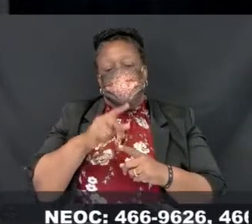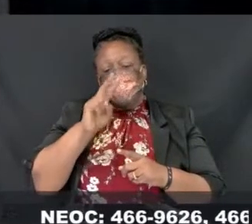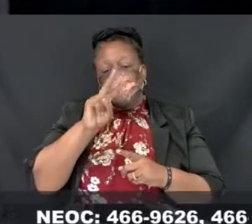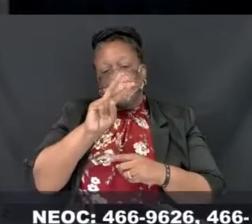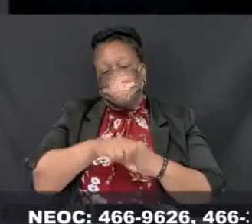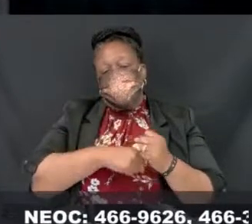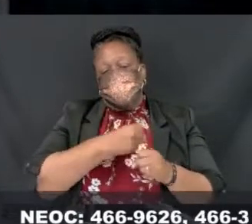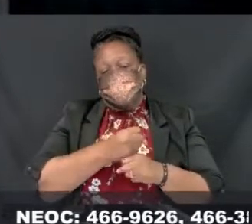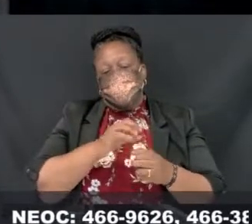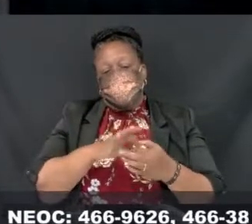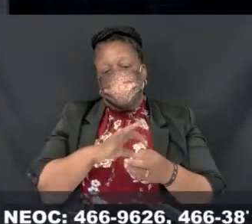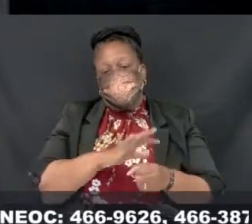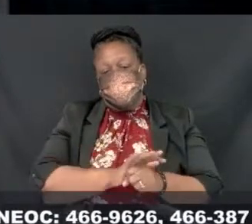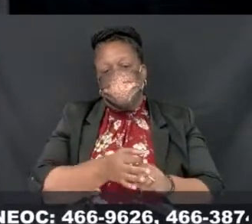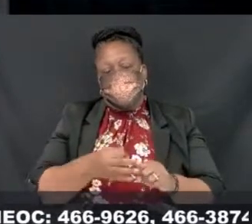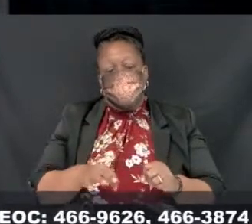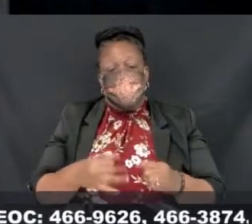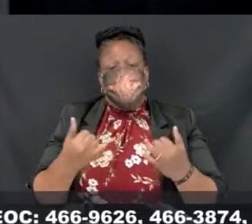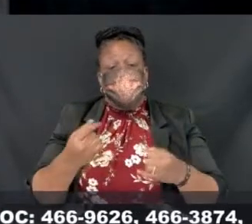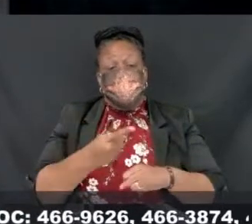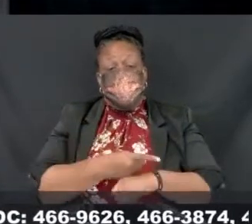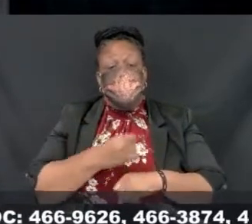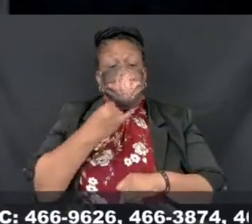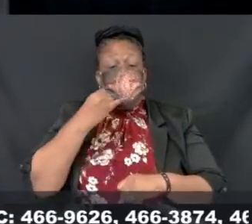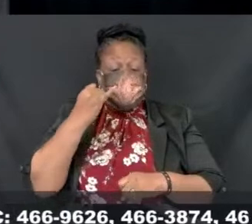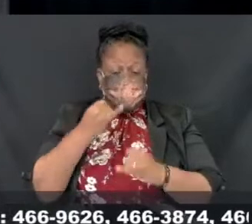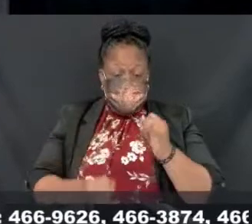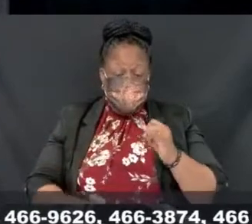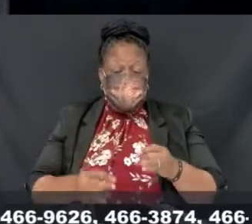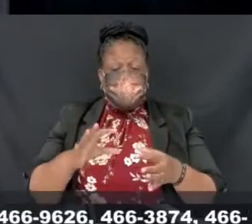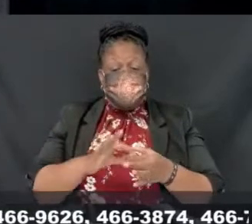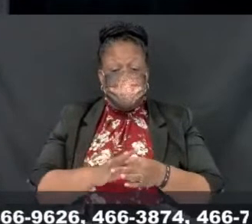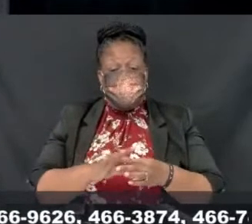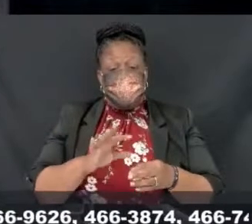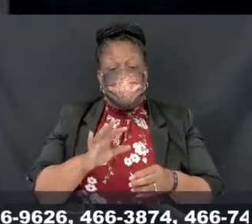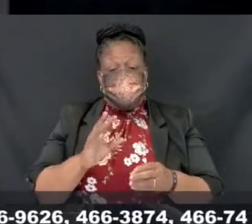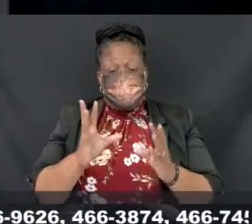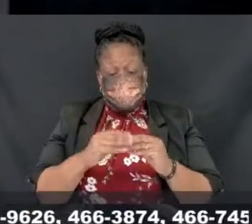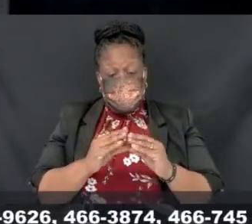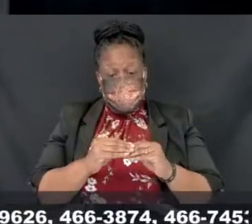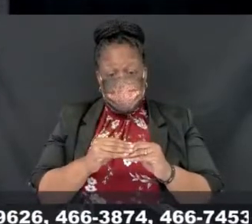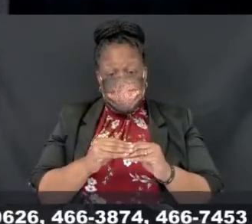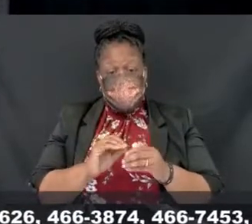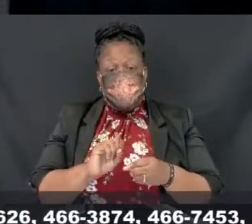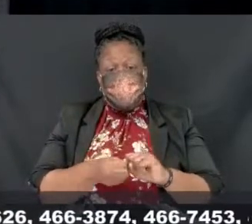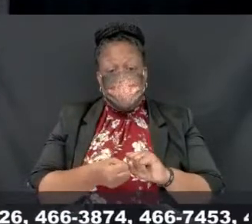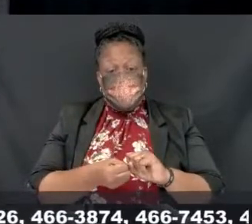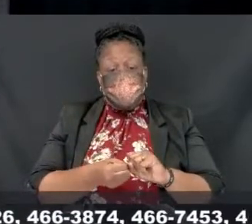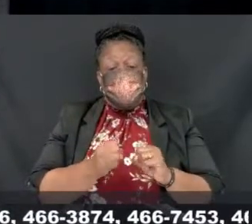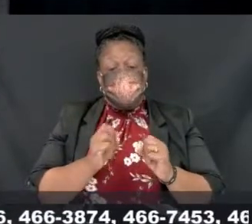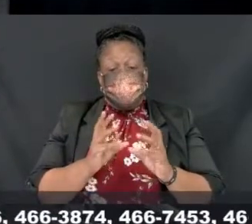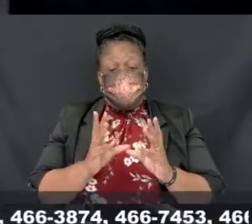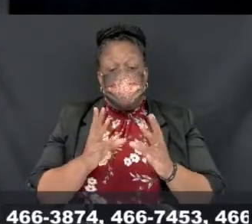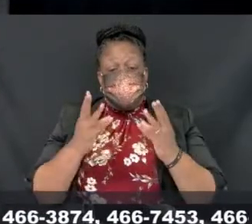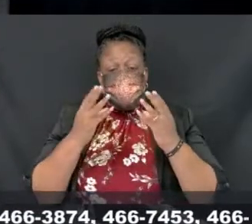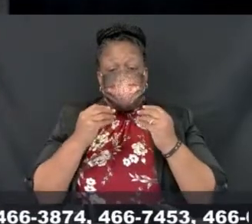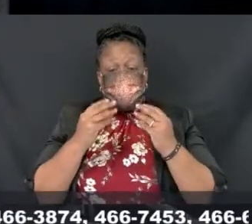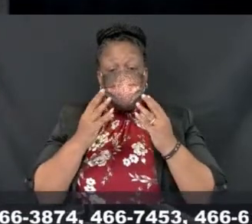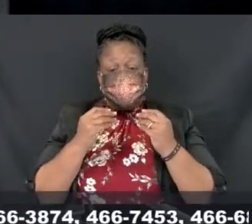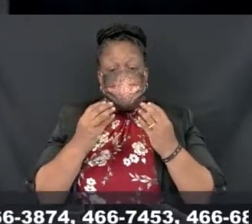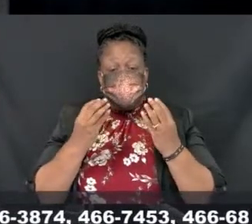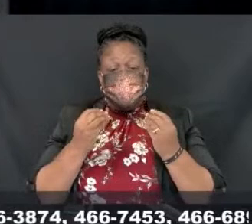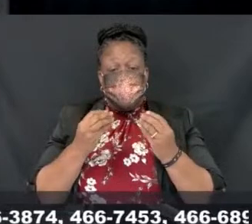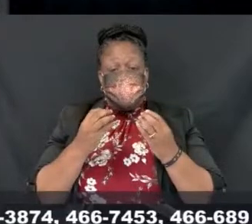concerns related to their ministries and our response. And they all gave their efforts to support our